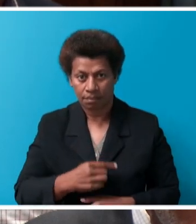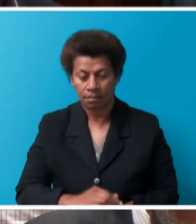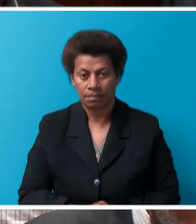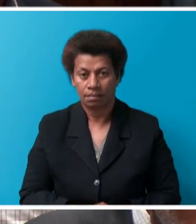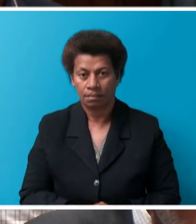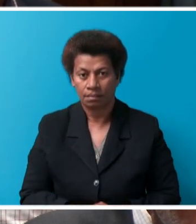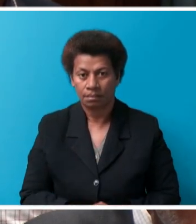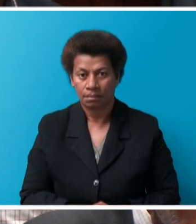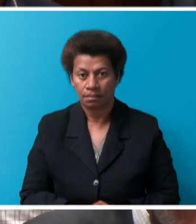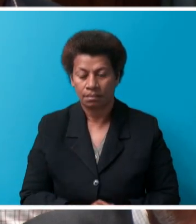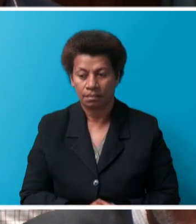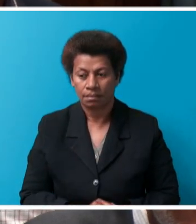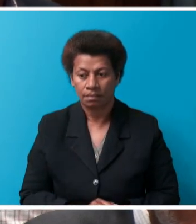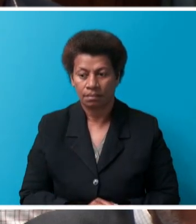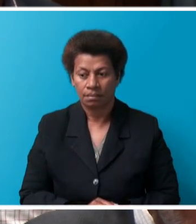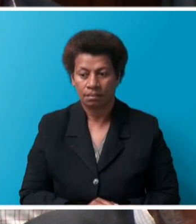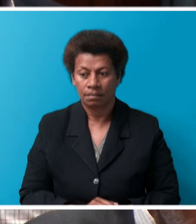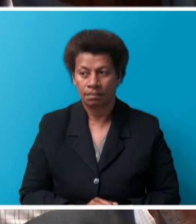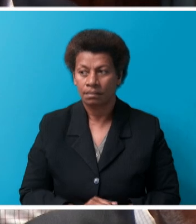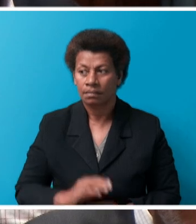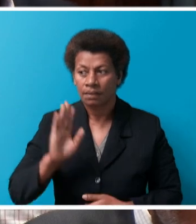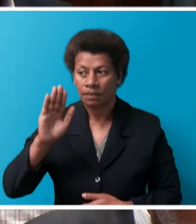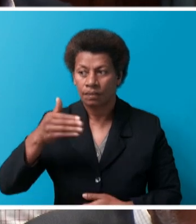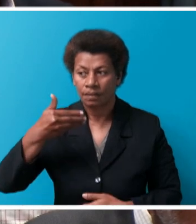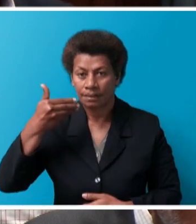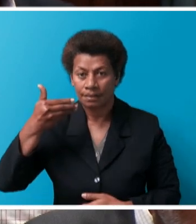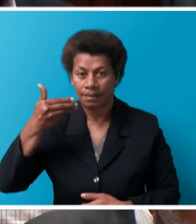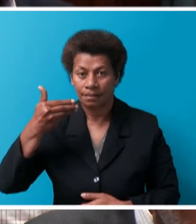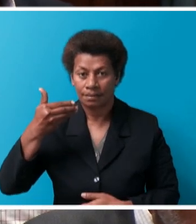The results speak for themselves.